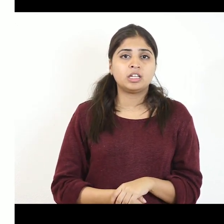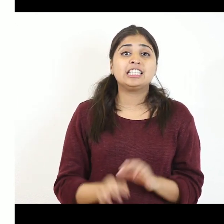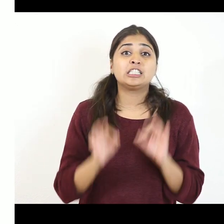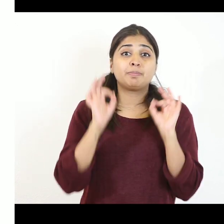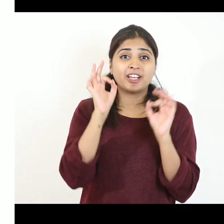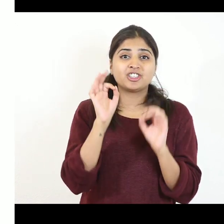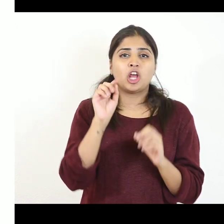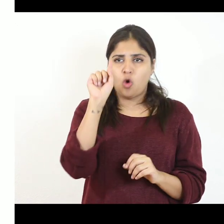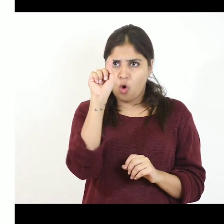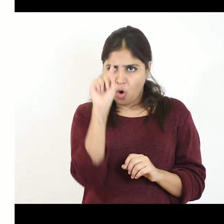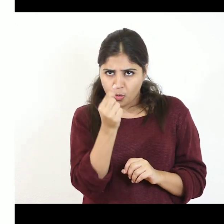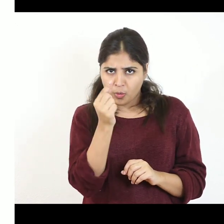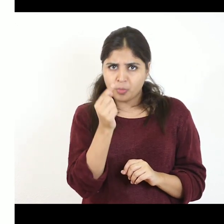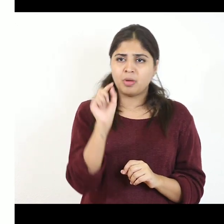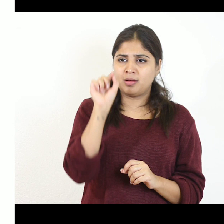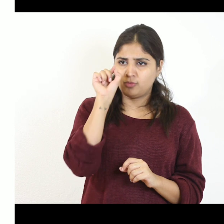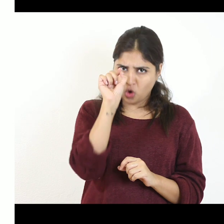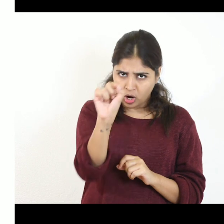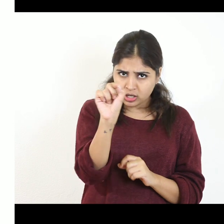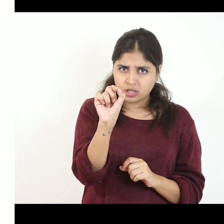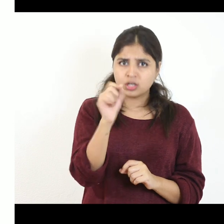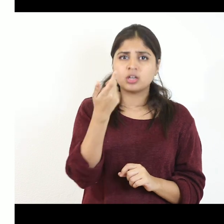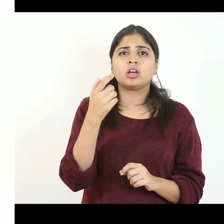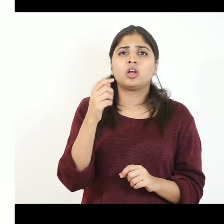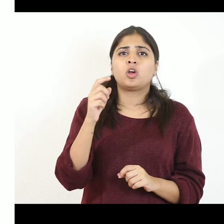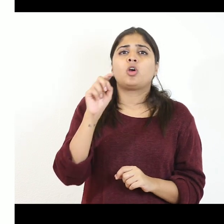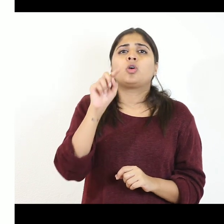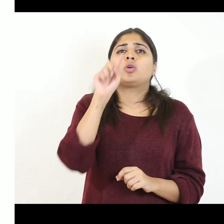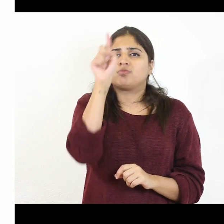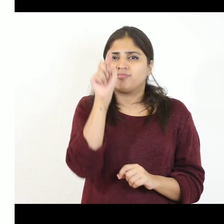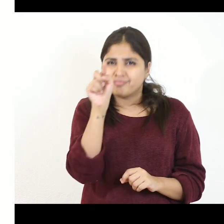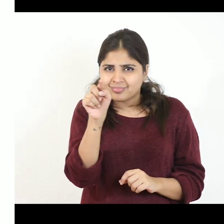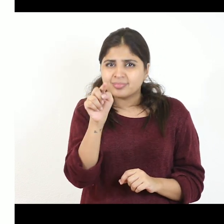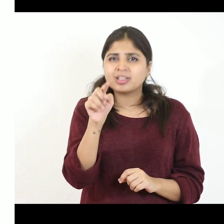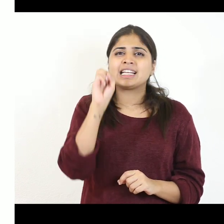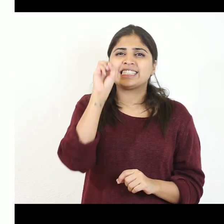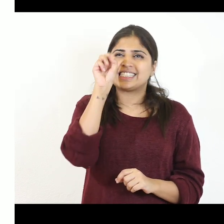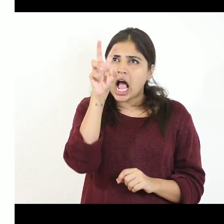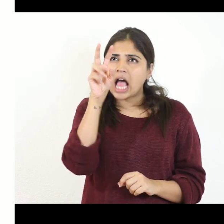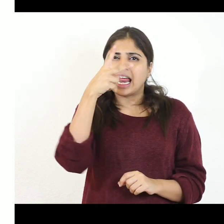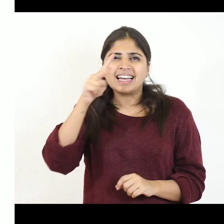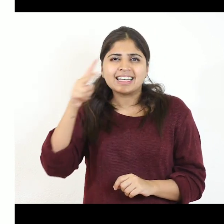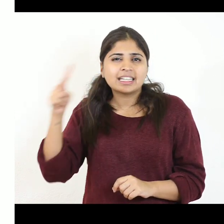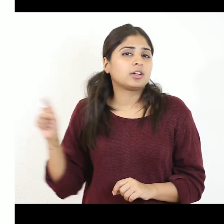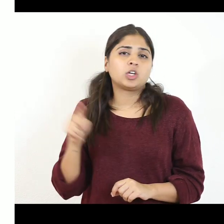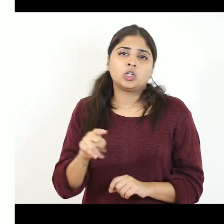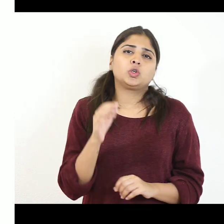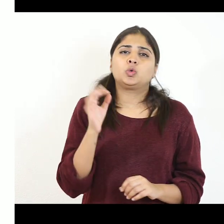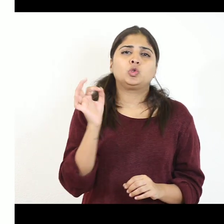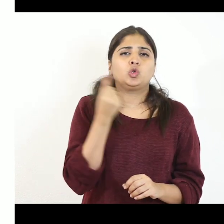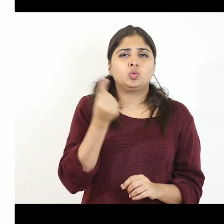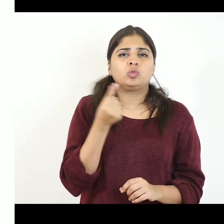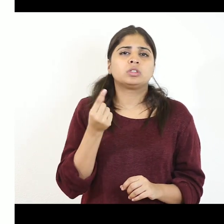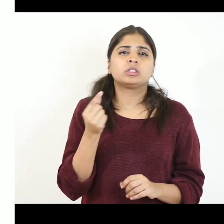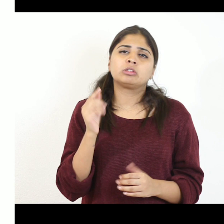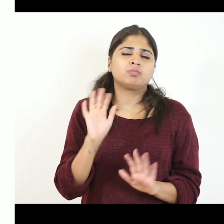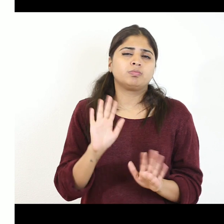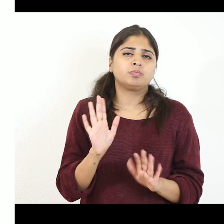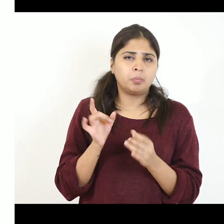like commas, periods, quotes, stars, parentheses, and pound